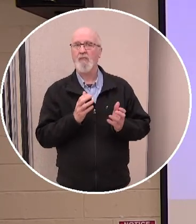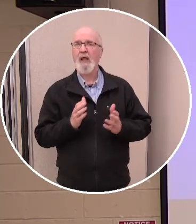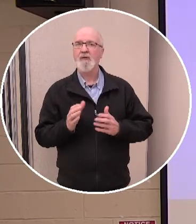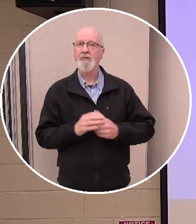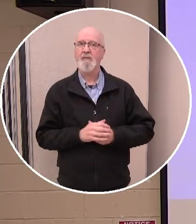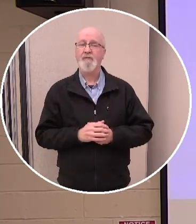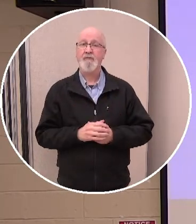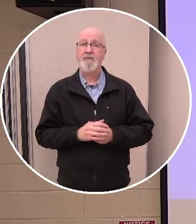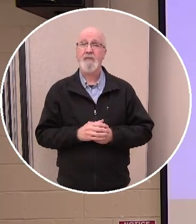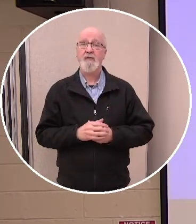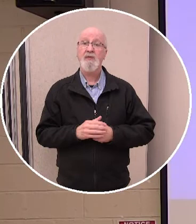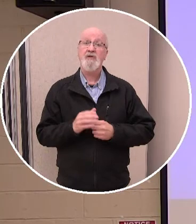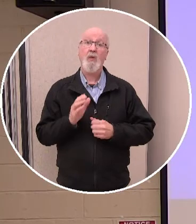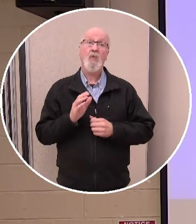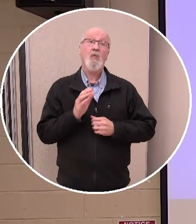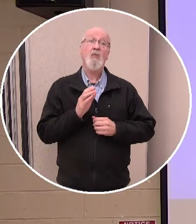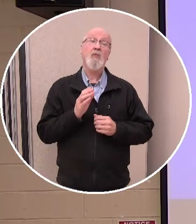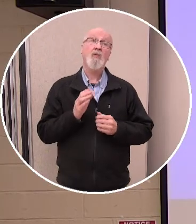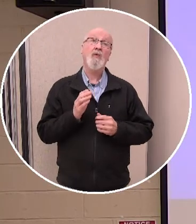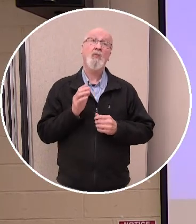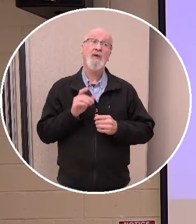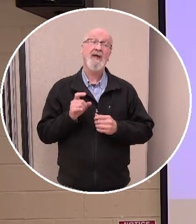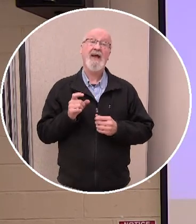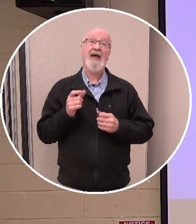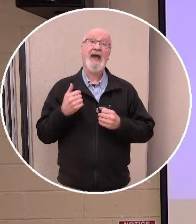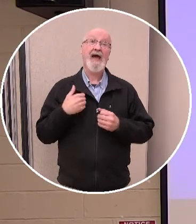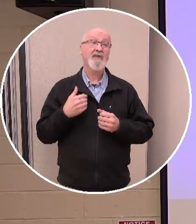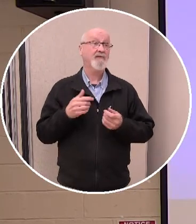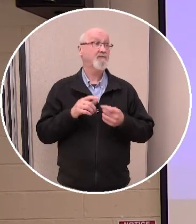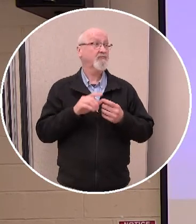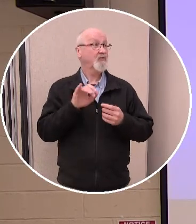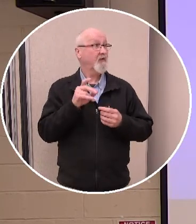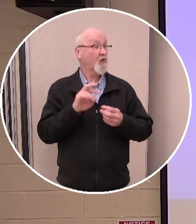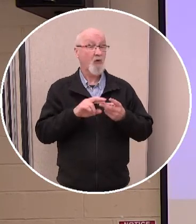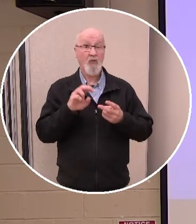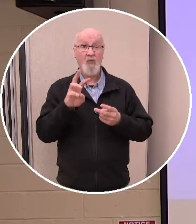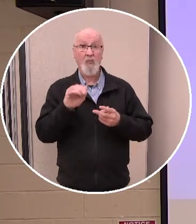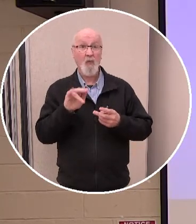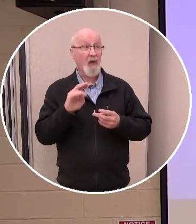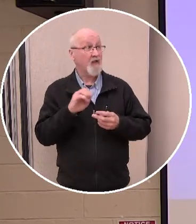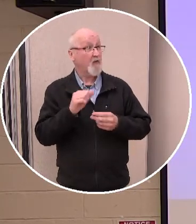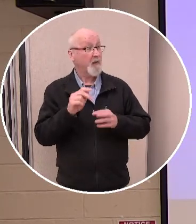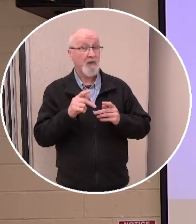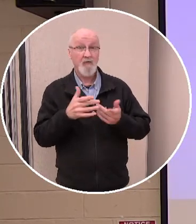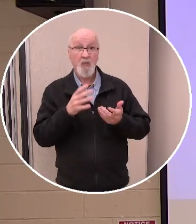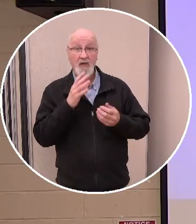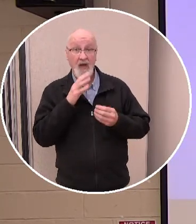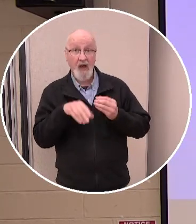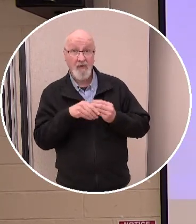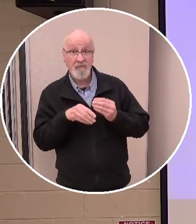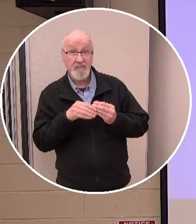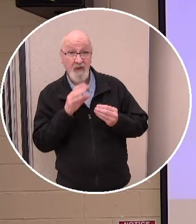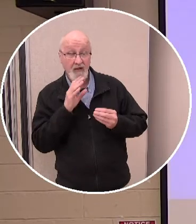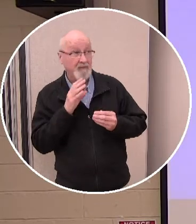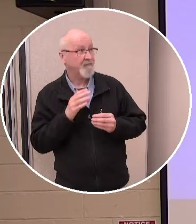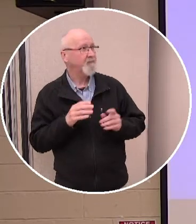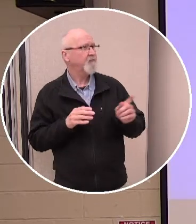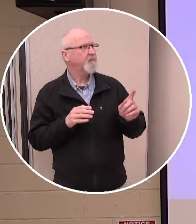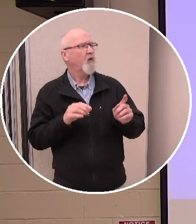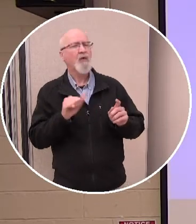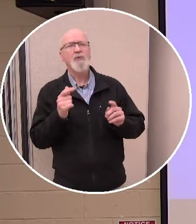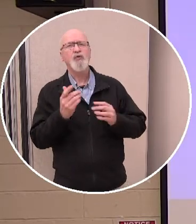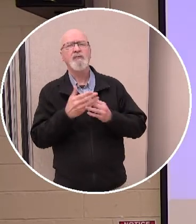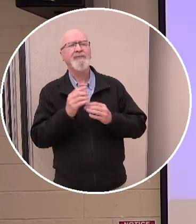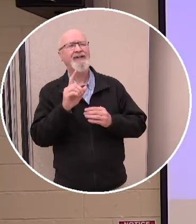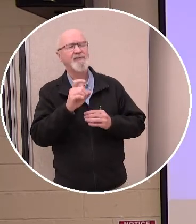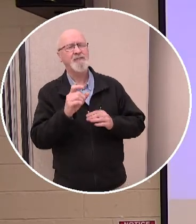got some players around the table. We do have Jennifer. We do have Wayne. If you would like to have just a quick... Just for clarity, what